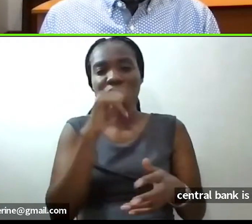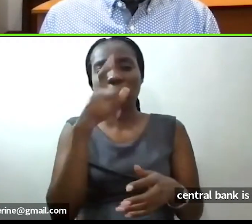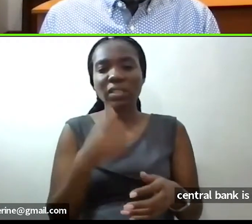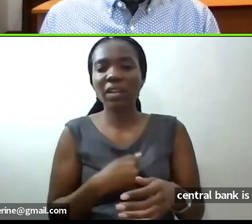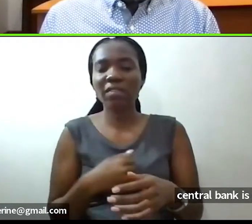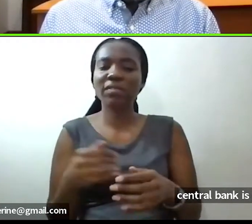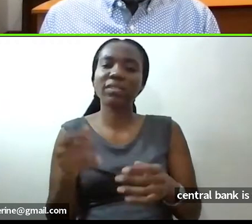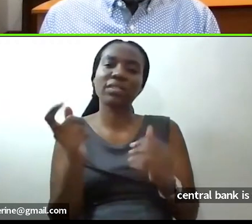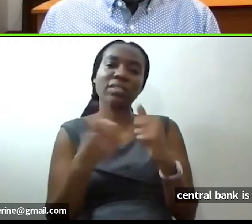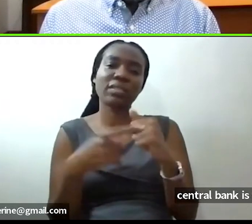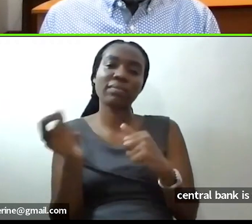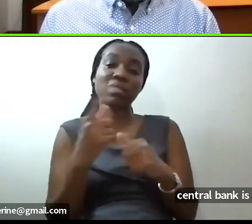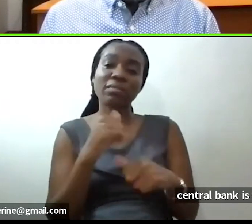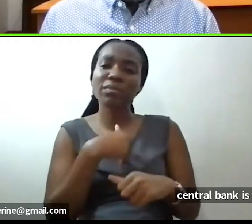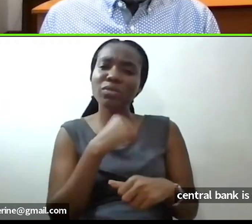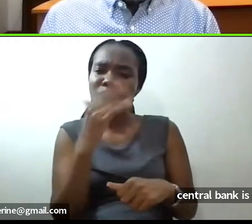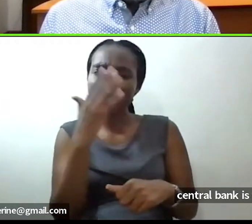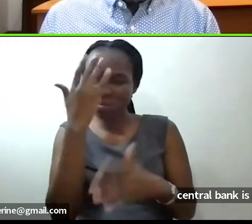clearly.